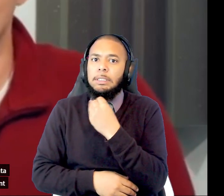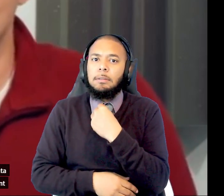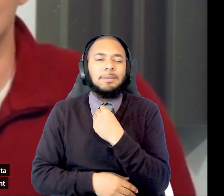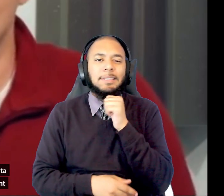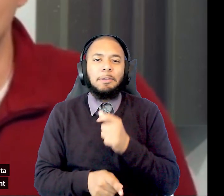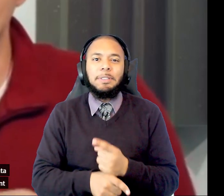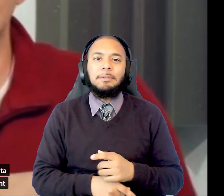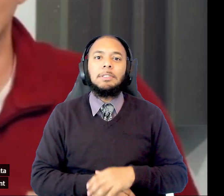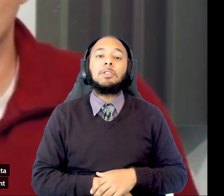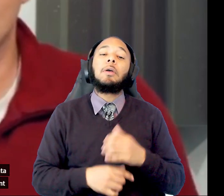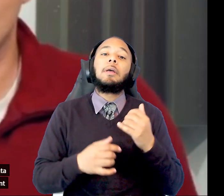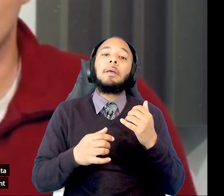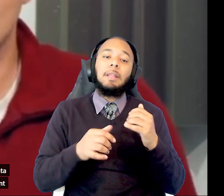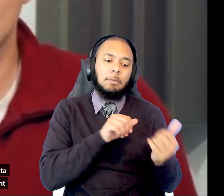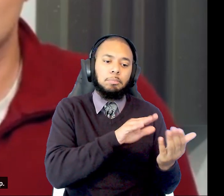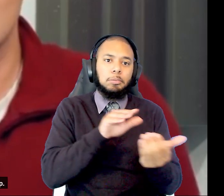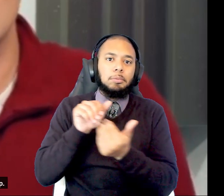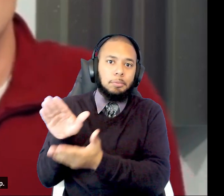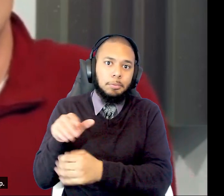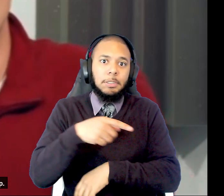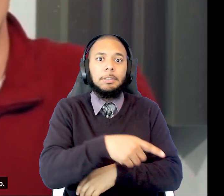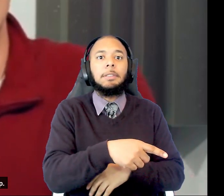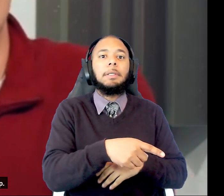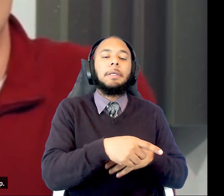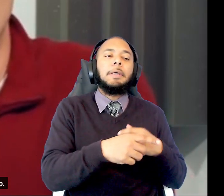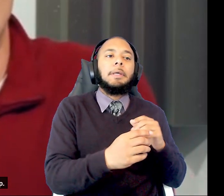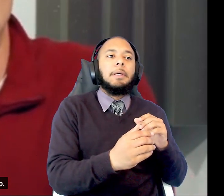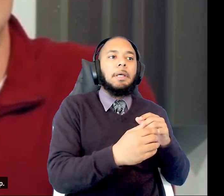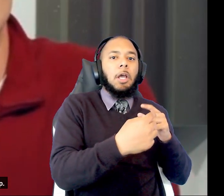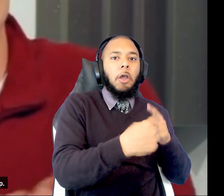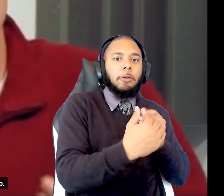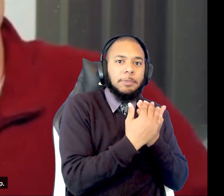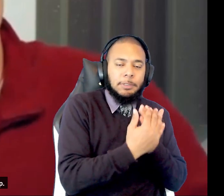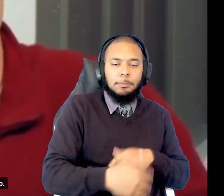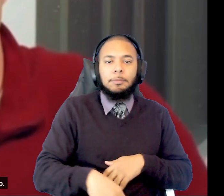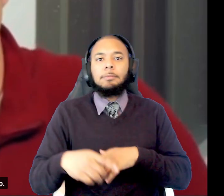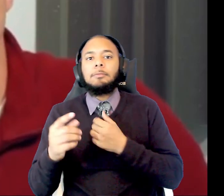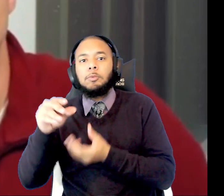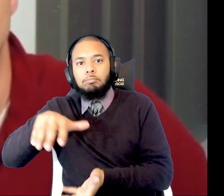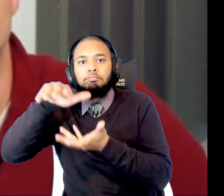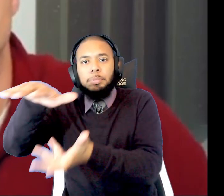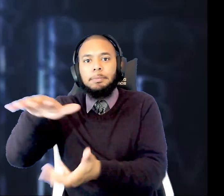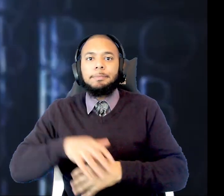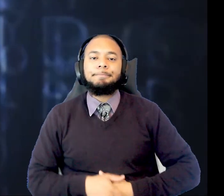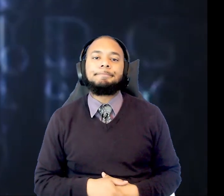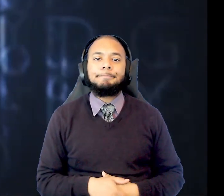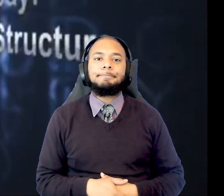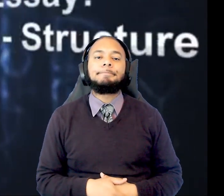paragraphs with claim data warrant using either an argumentative sandwich, or the other option, of course, is the data dump.